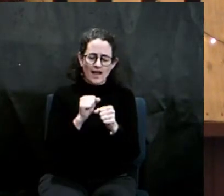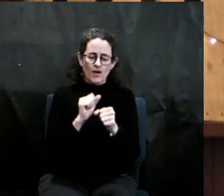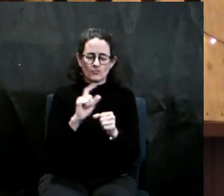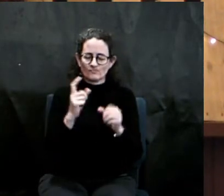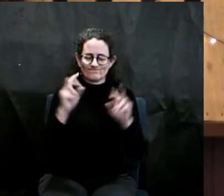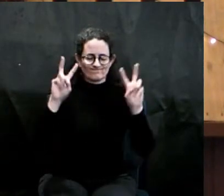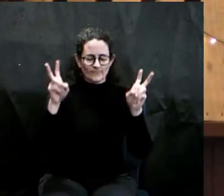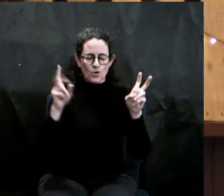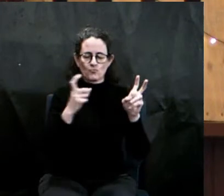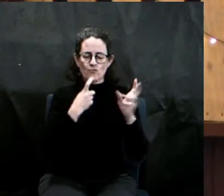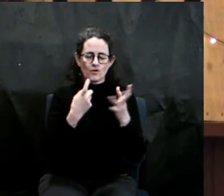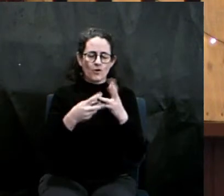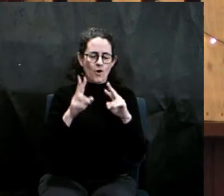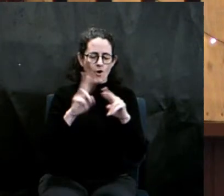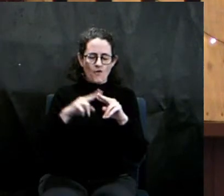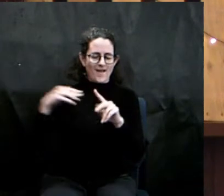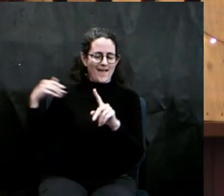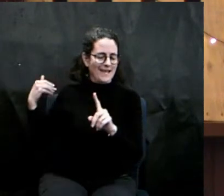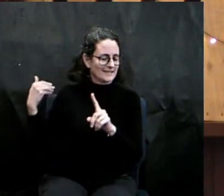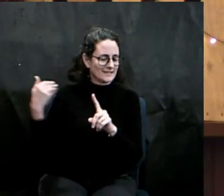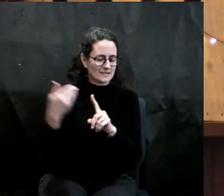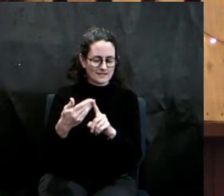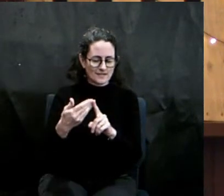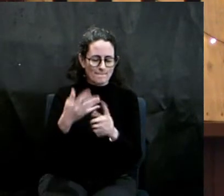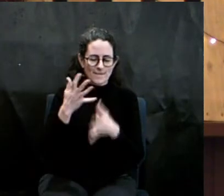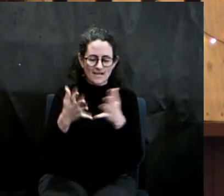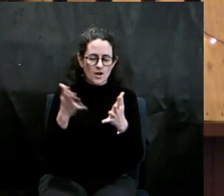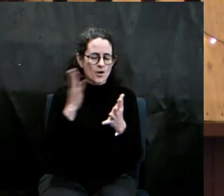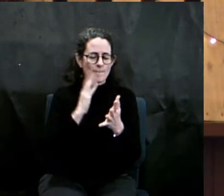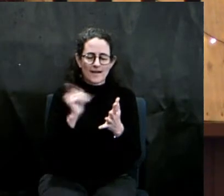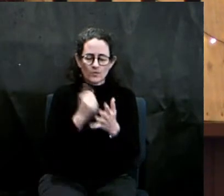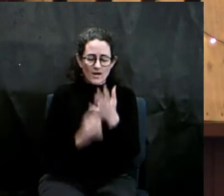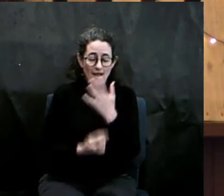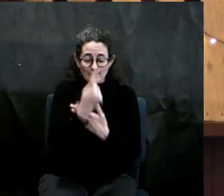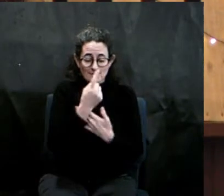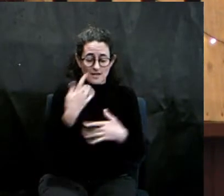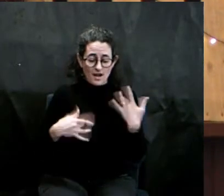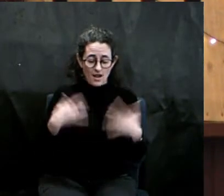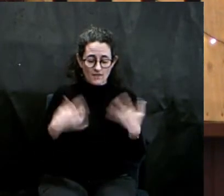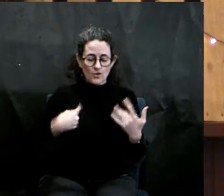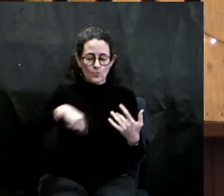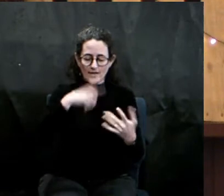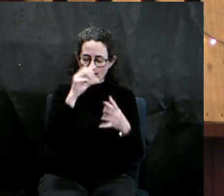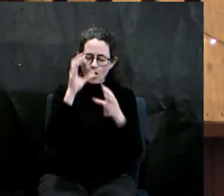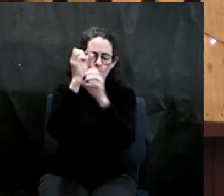us, that we can cling to you, that you are our refuge and our